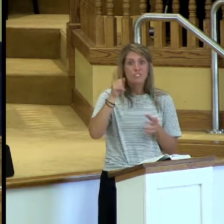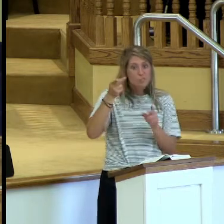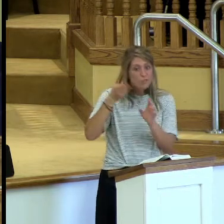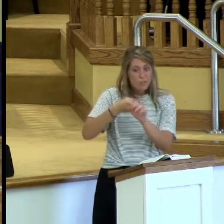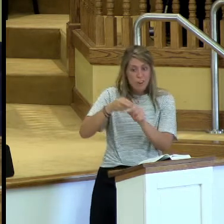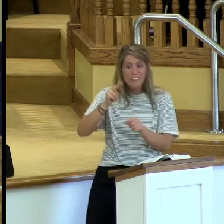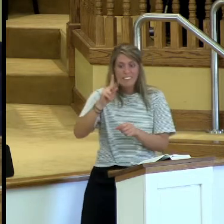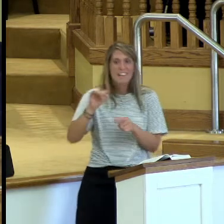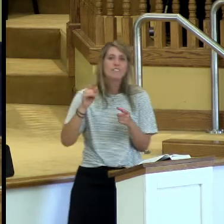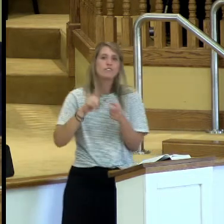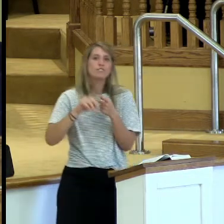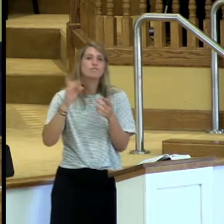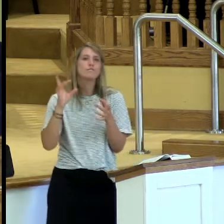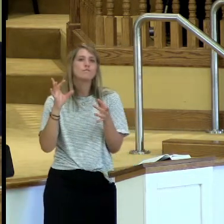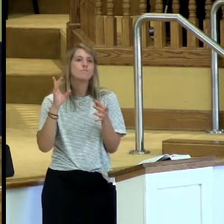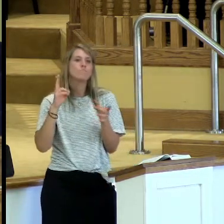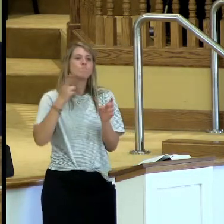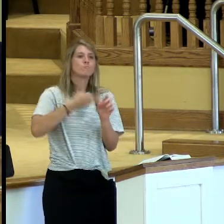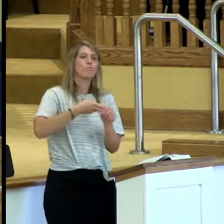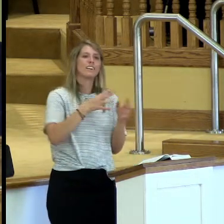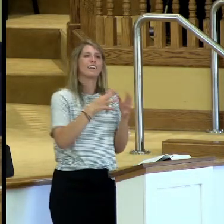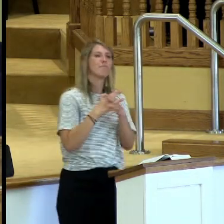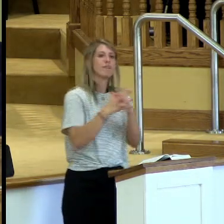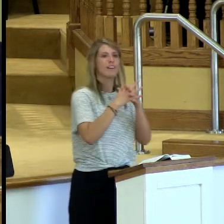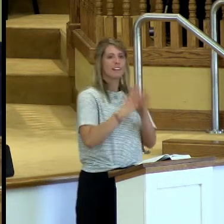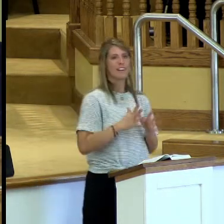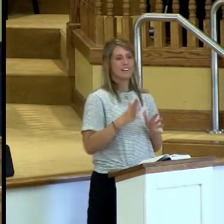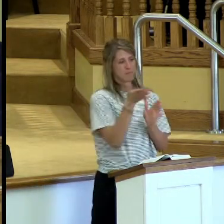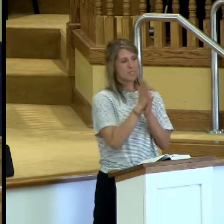did you join the Navy to get your citizenship?